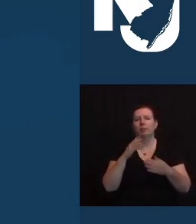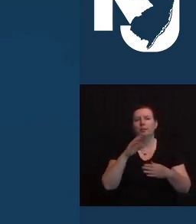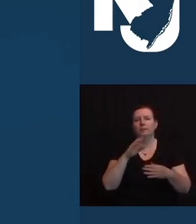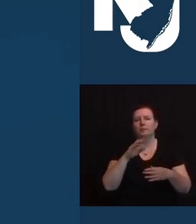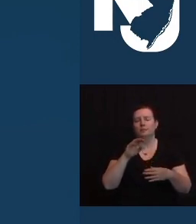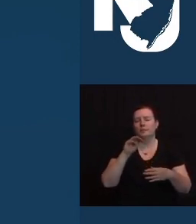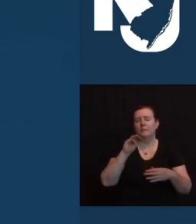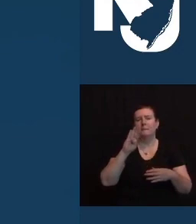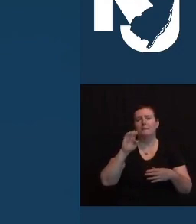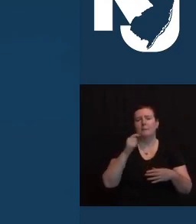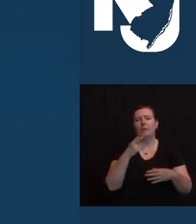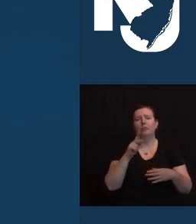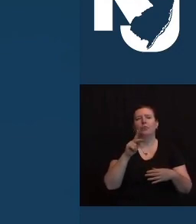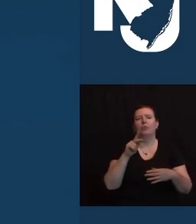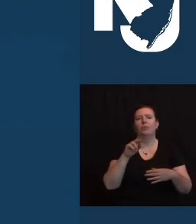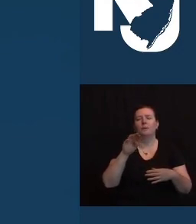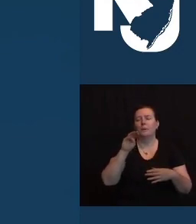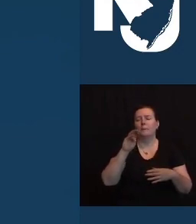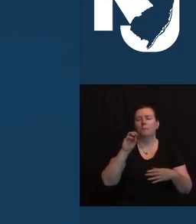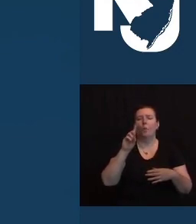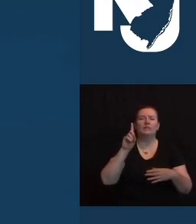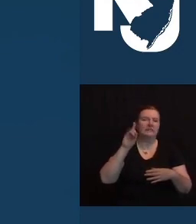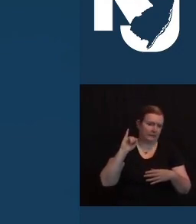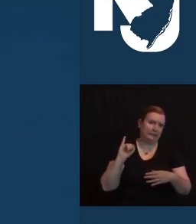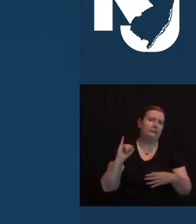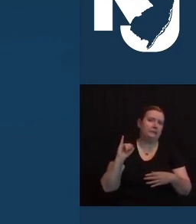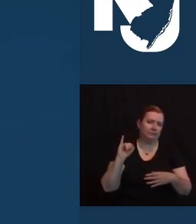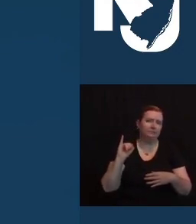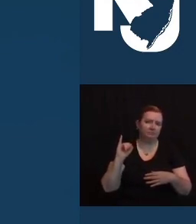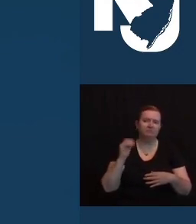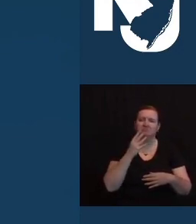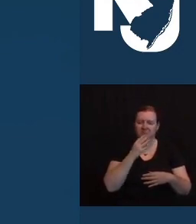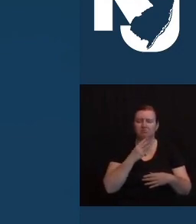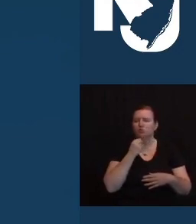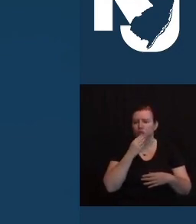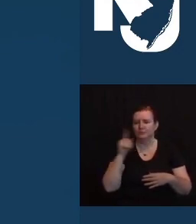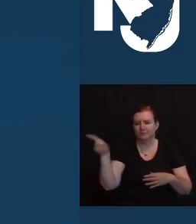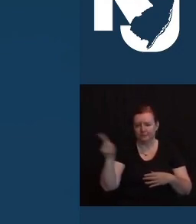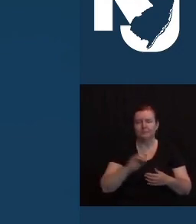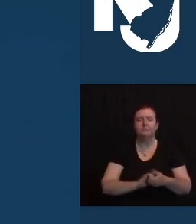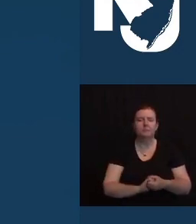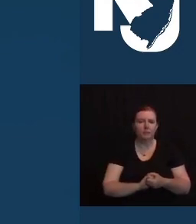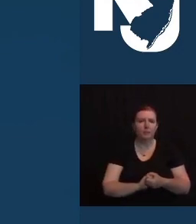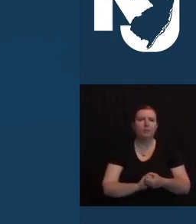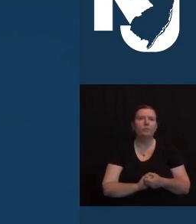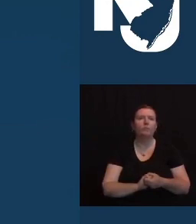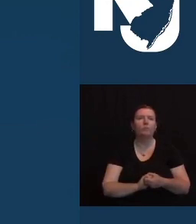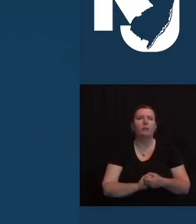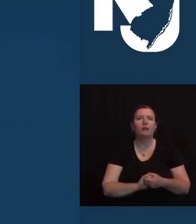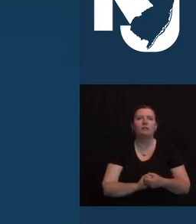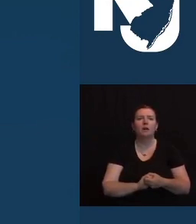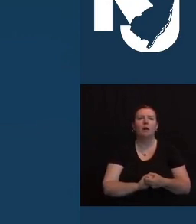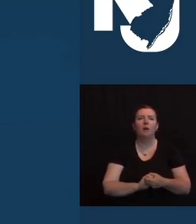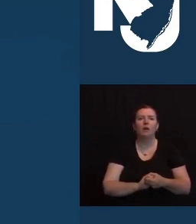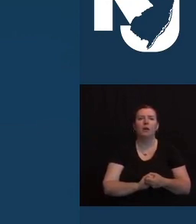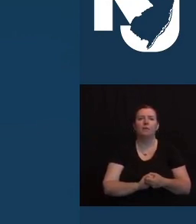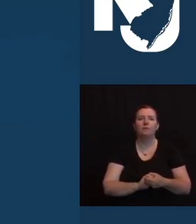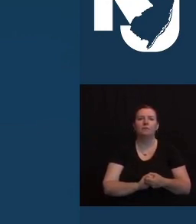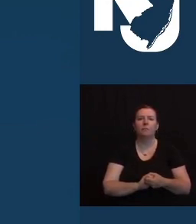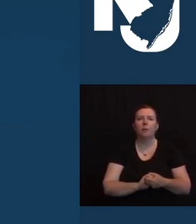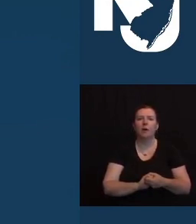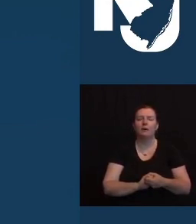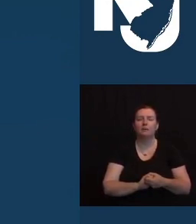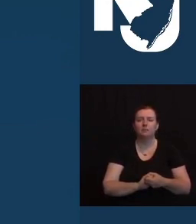brother Bryce, with whom I had the honor of speaking, and by the way, Bryce is a landscape architect who over the years has volunteered his time